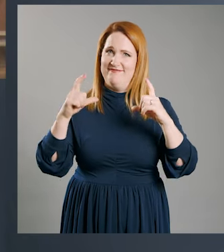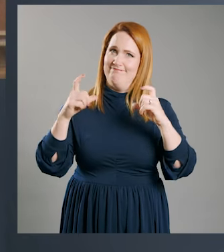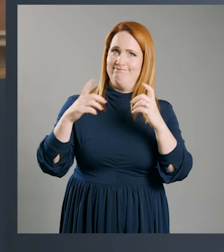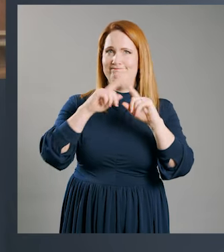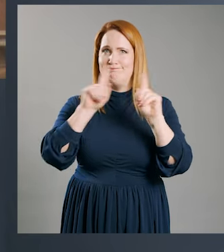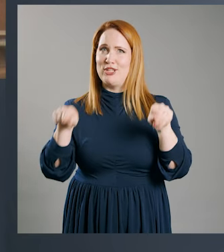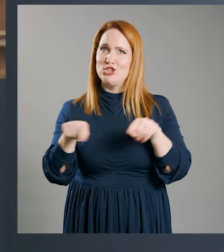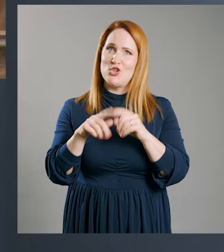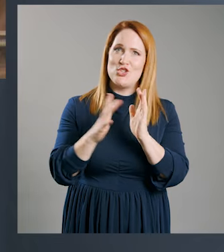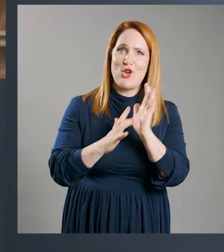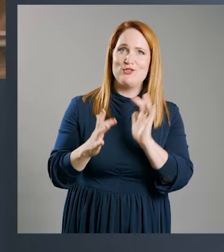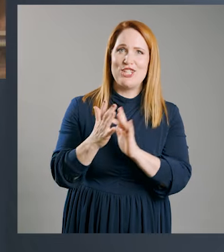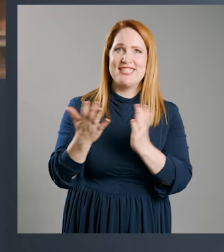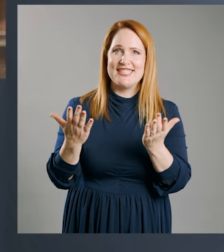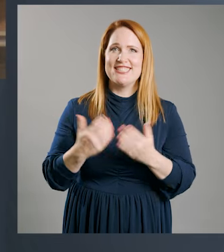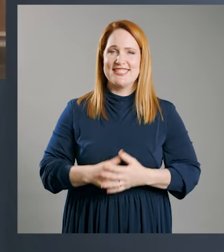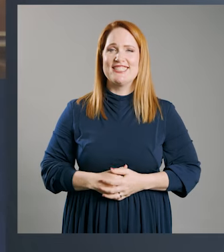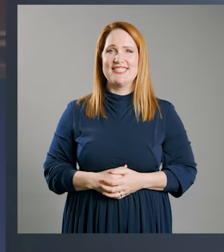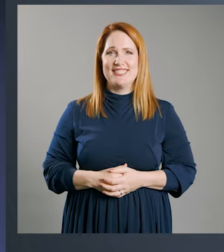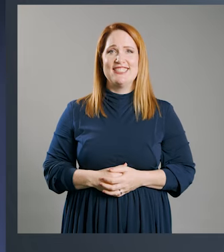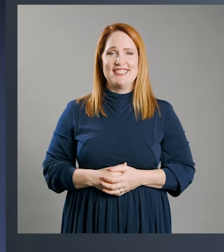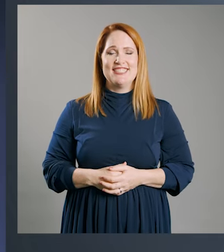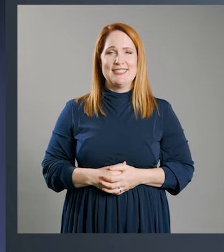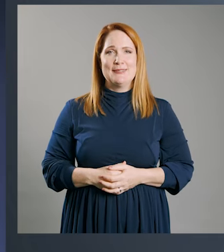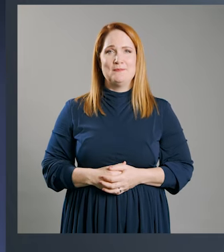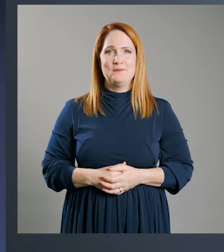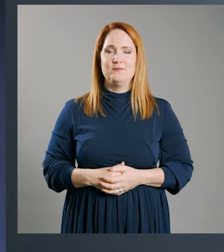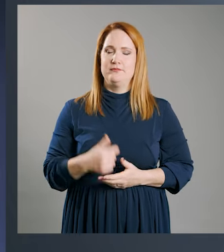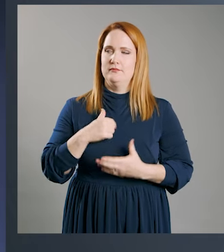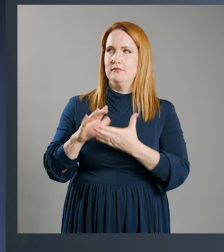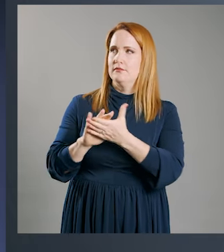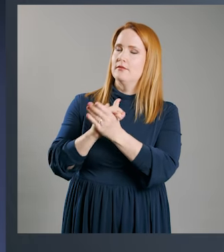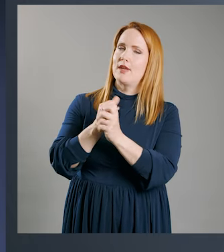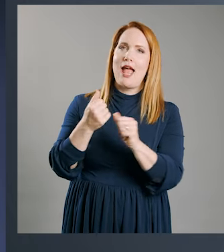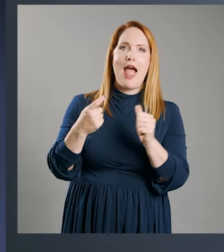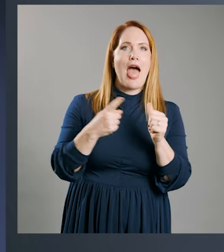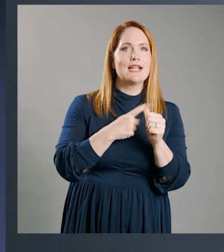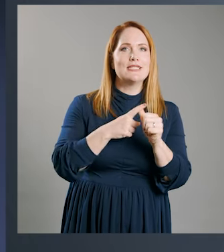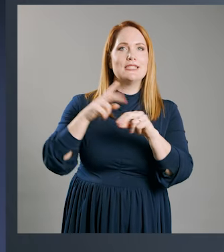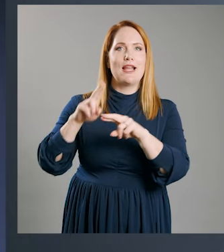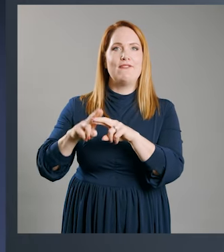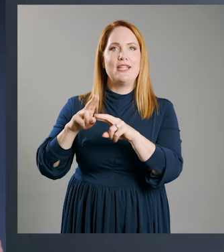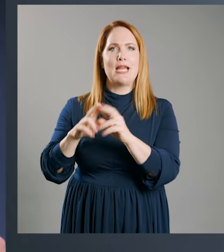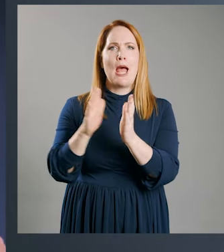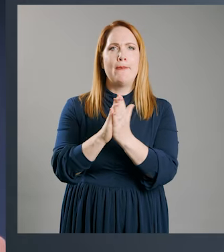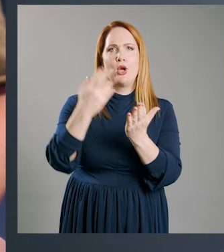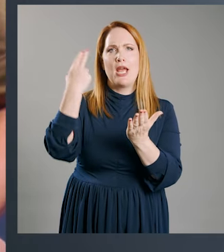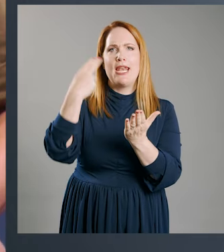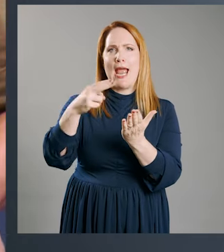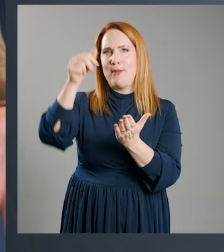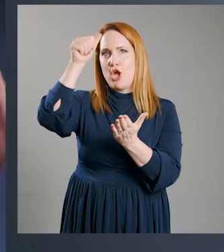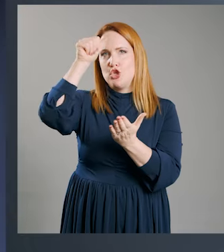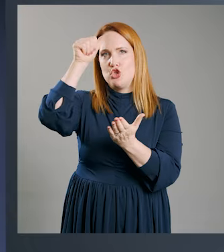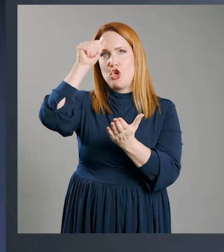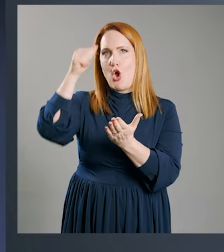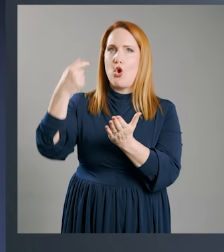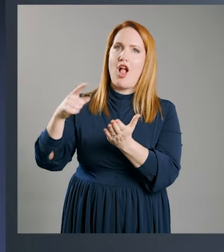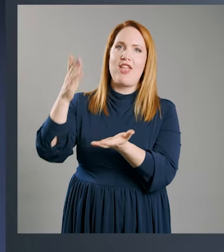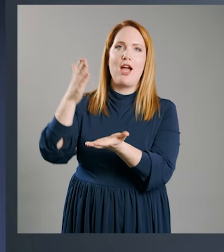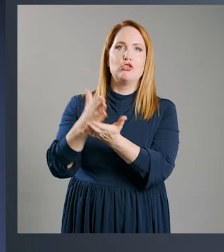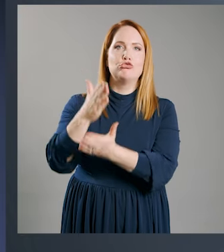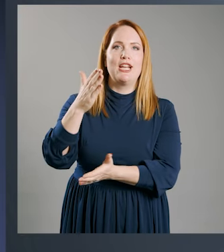There you are. There's some more images for this week. I'm grateful to Alexander Fenter for his book, Know the Real Jesus, because that has